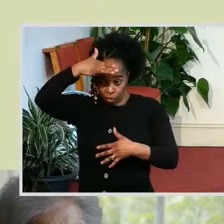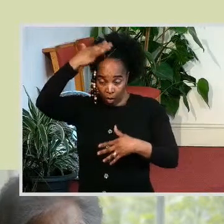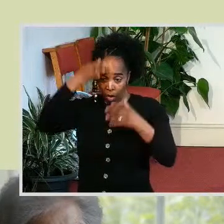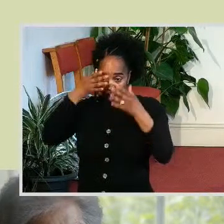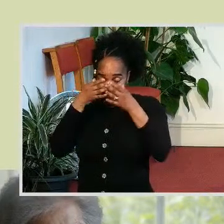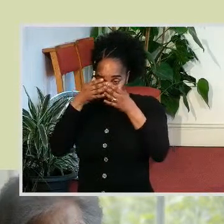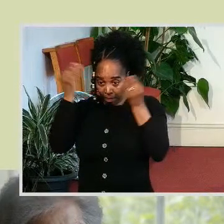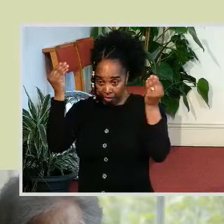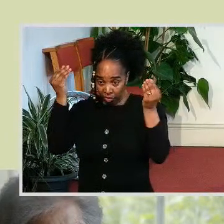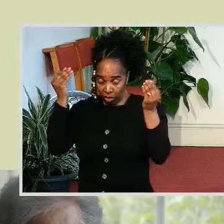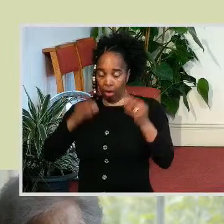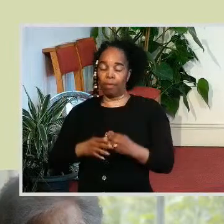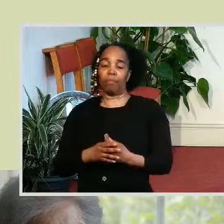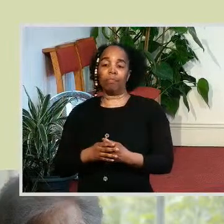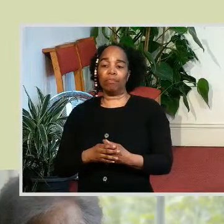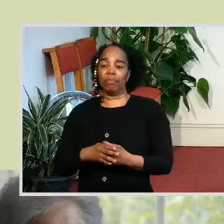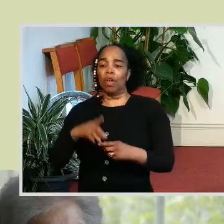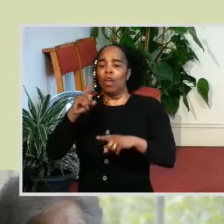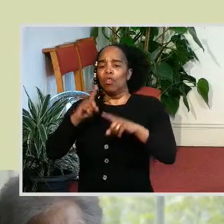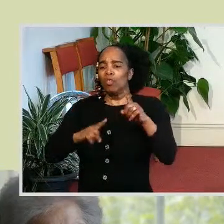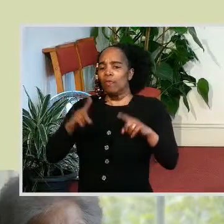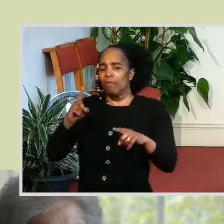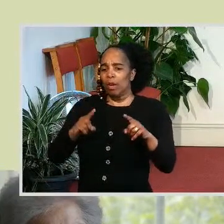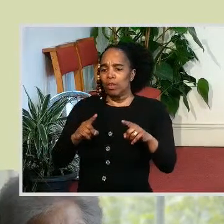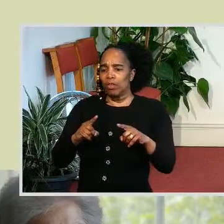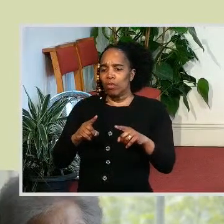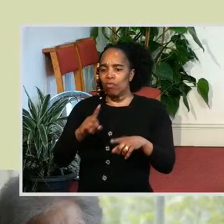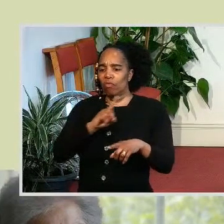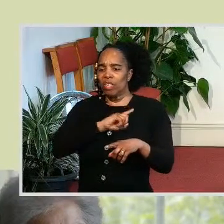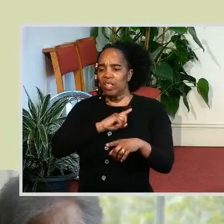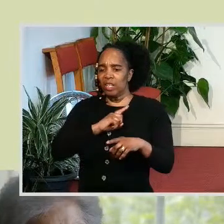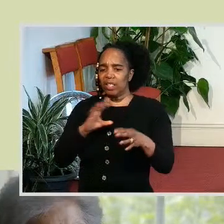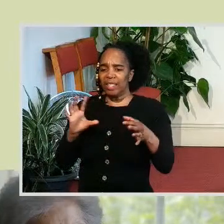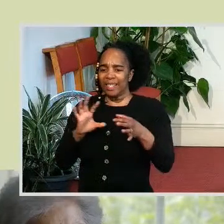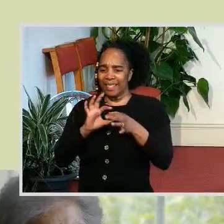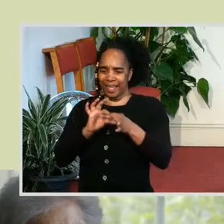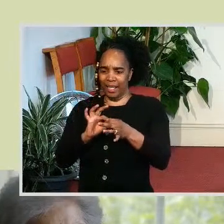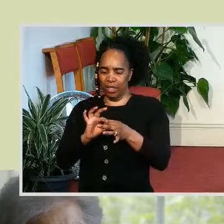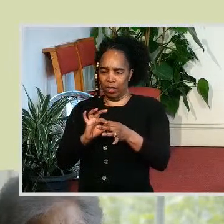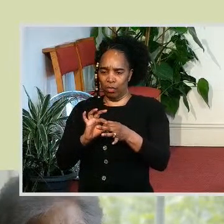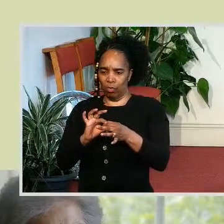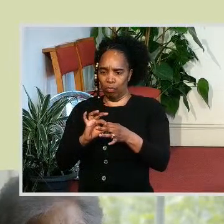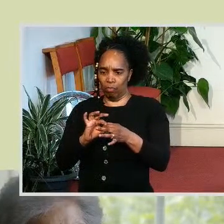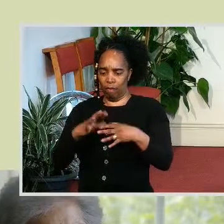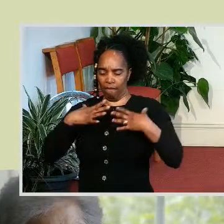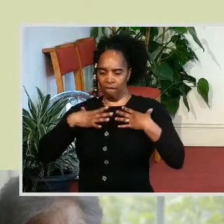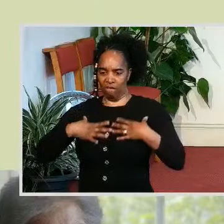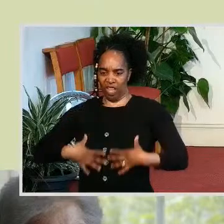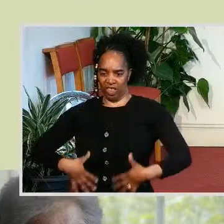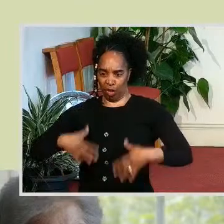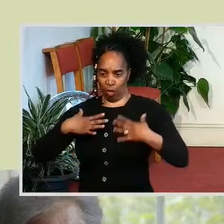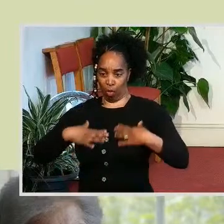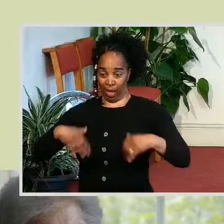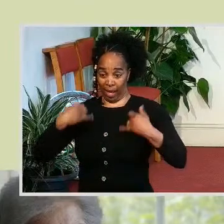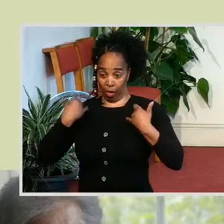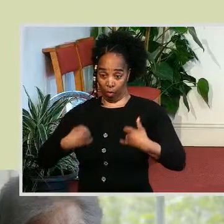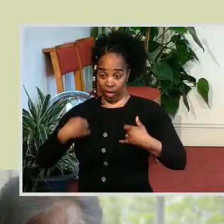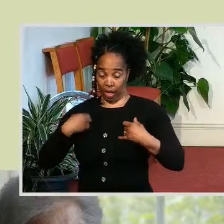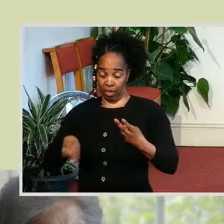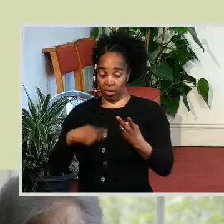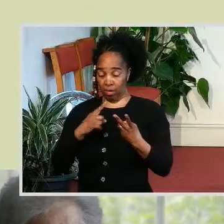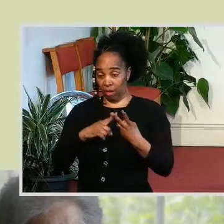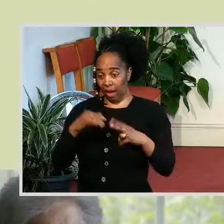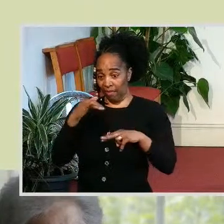There are also many other causes of dementia that I won't go into. Some are linked to physical diseases. Some are linked